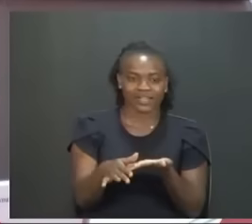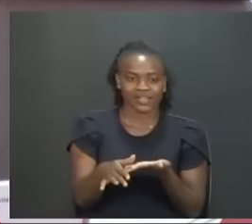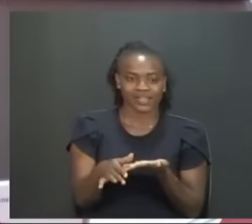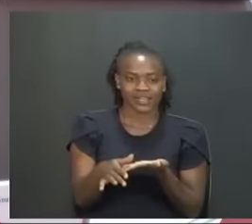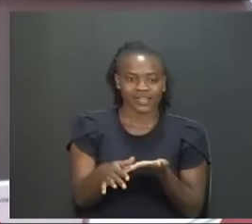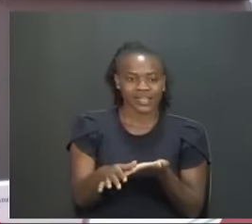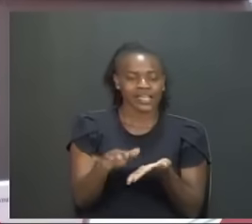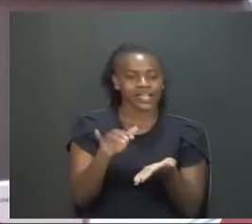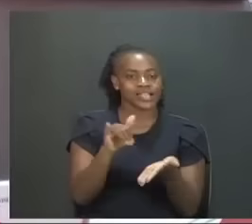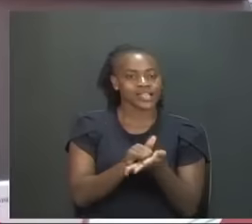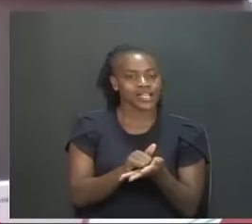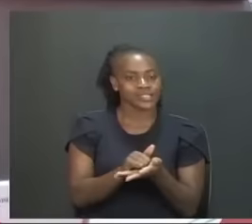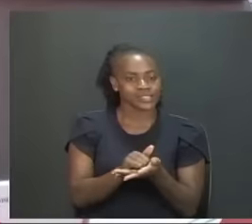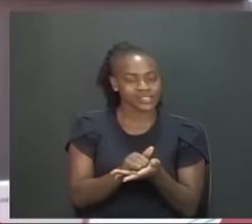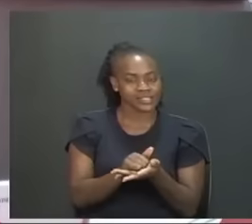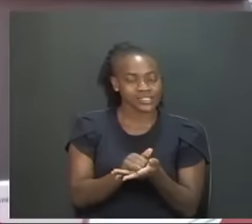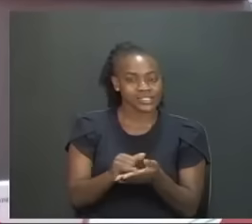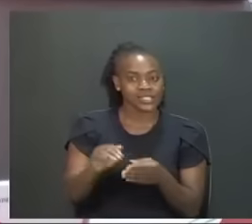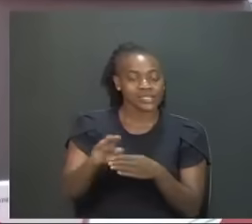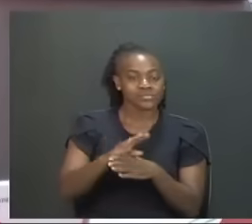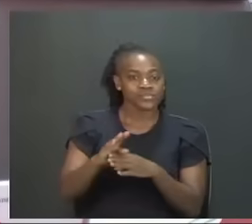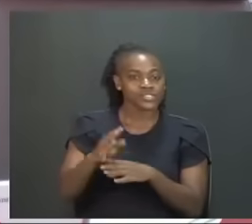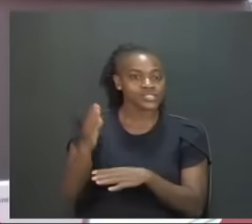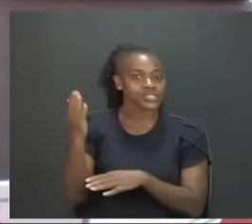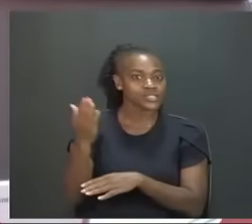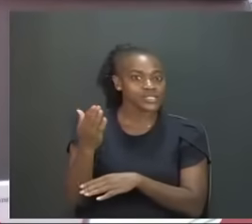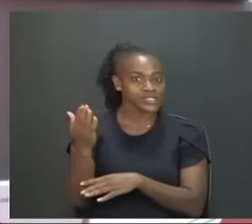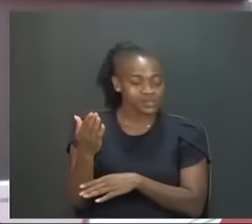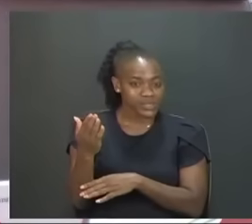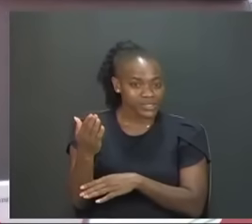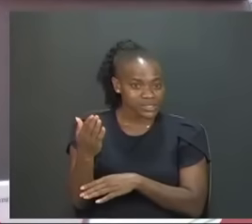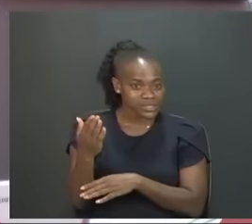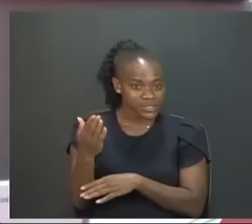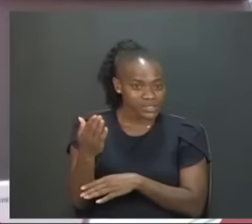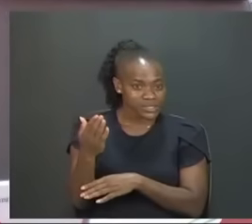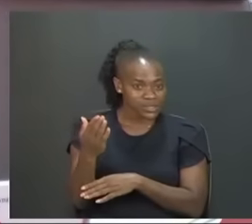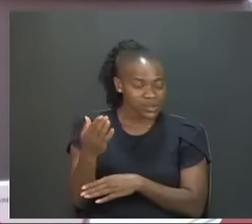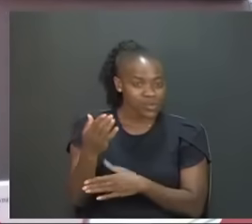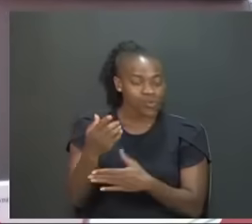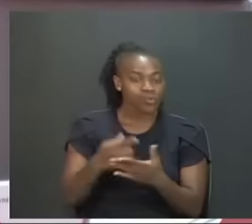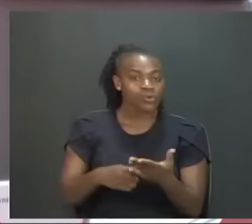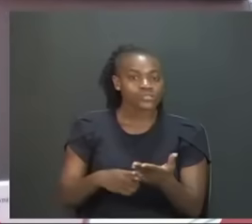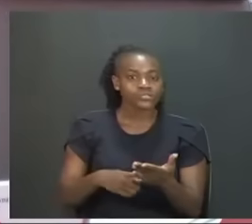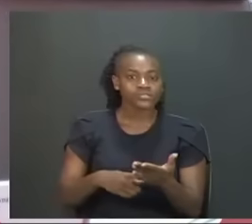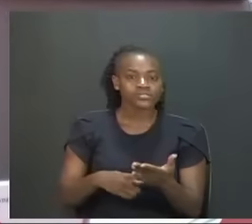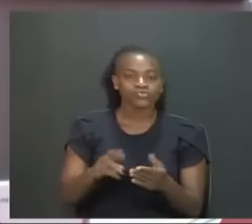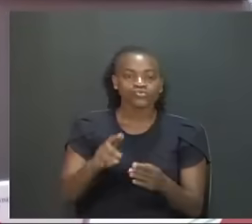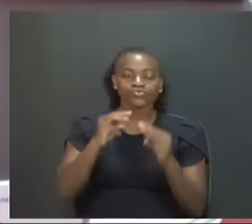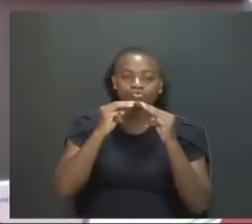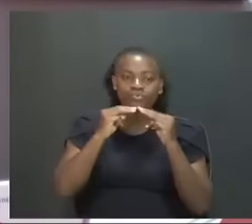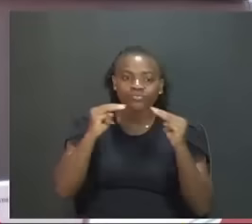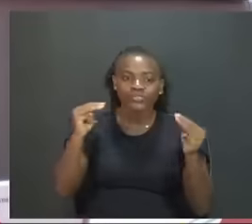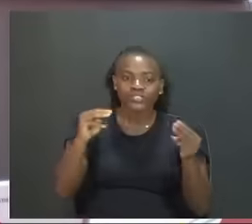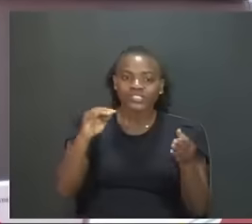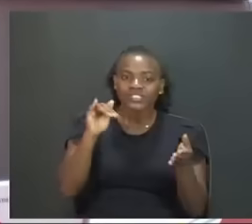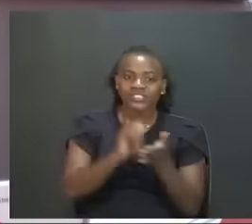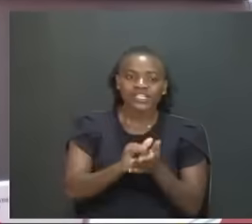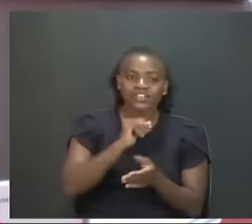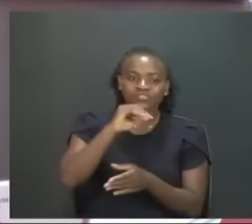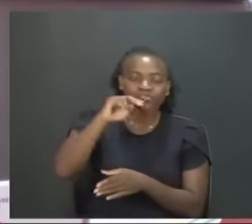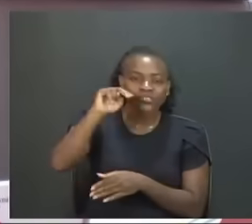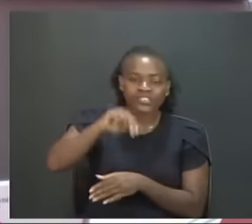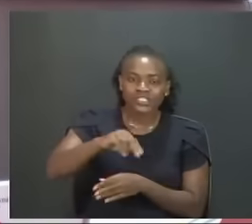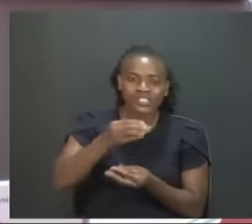Mr. Speaker, the business statement should come by way of a motion which does not require